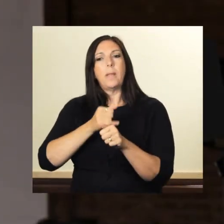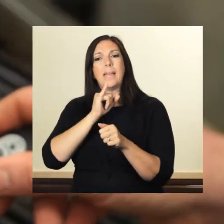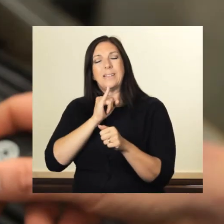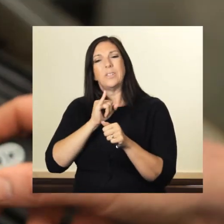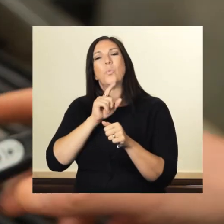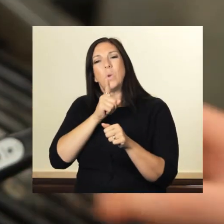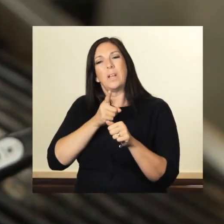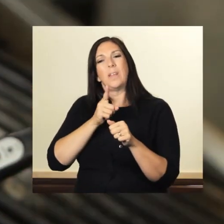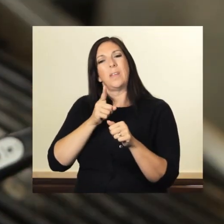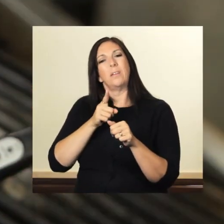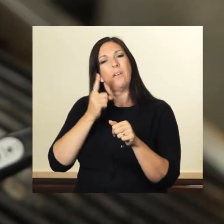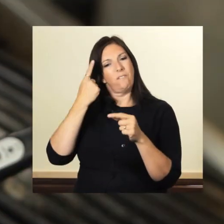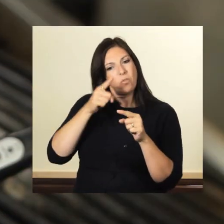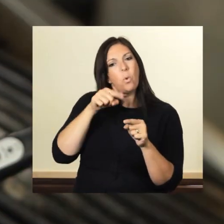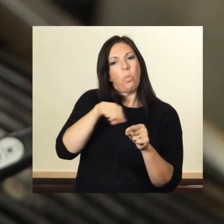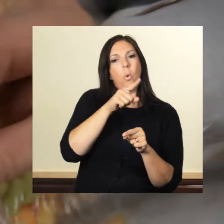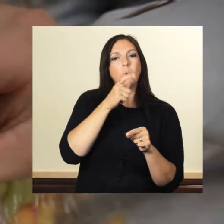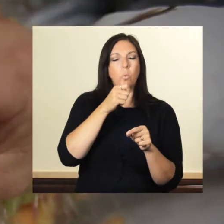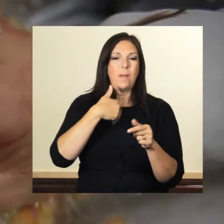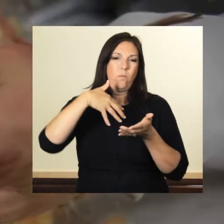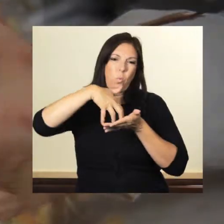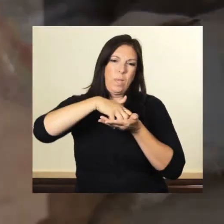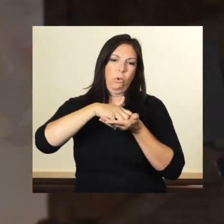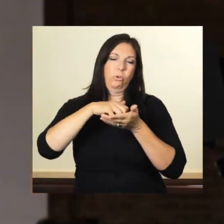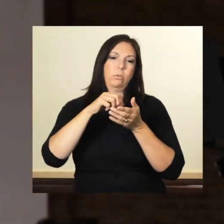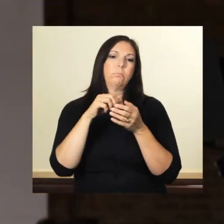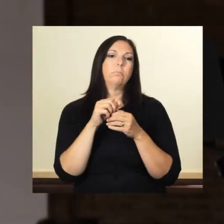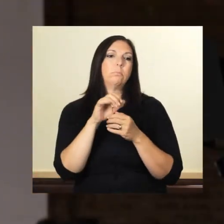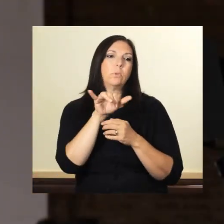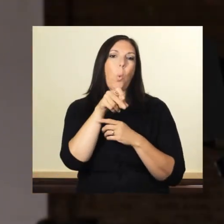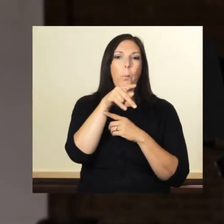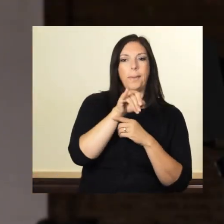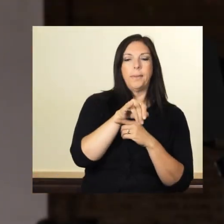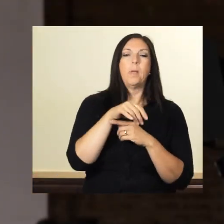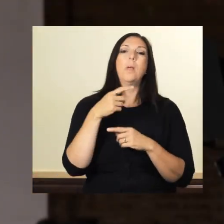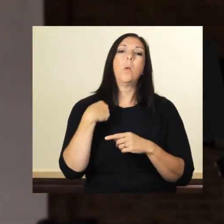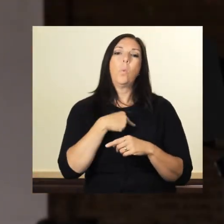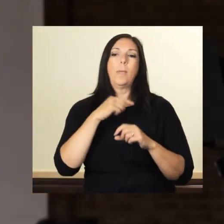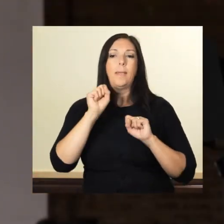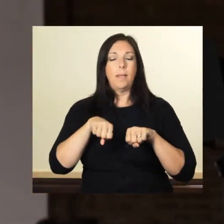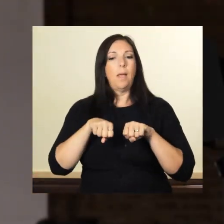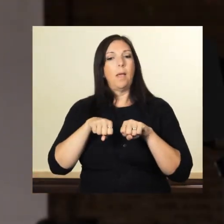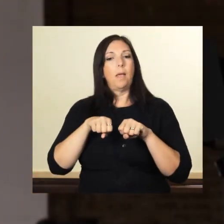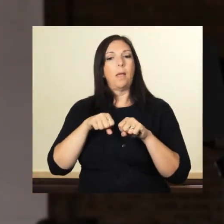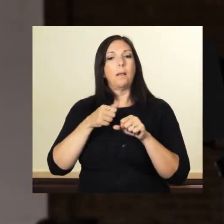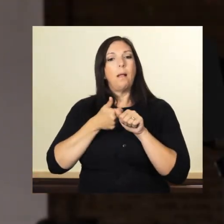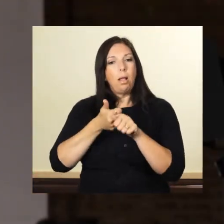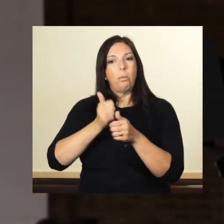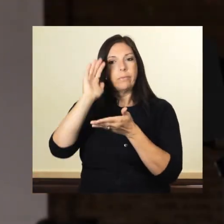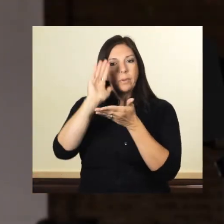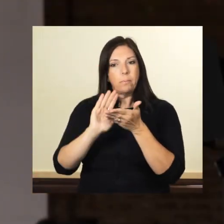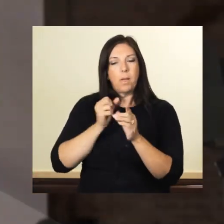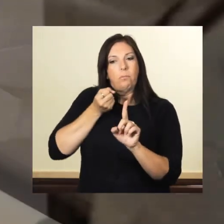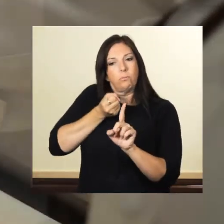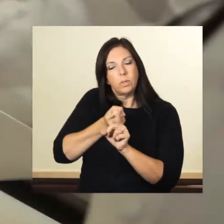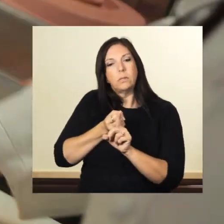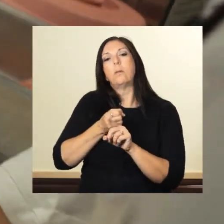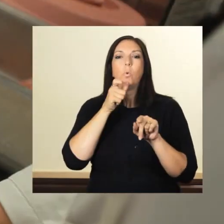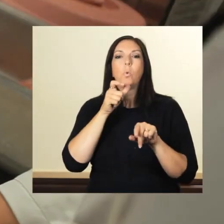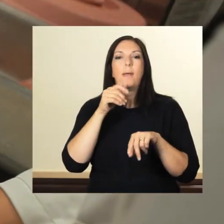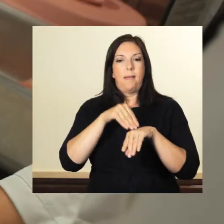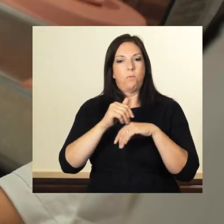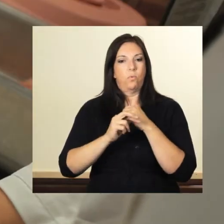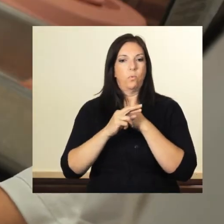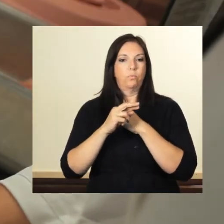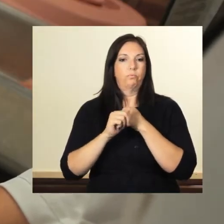populations so by following basic food safety rules we can mitigate any negative impact on those people at risk because